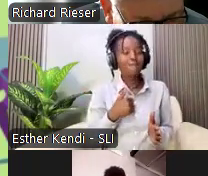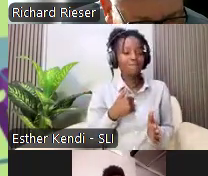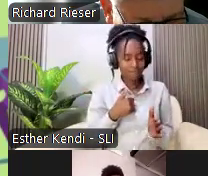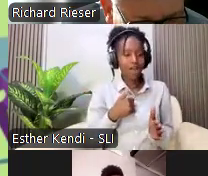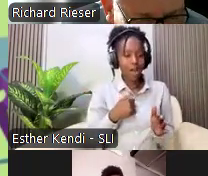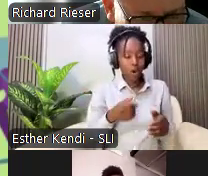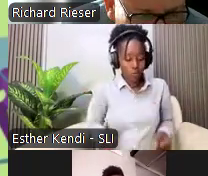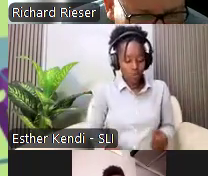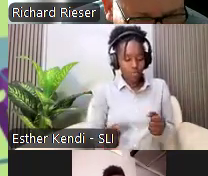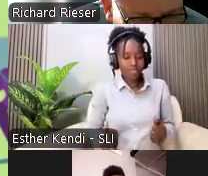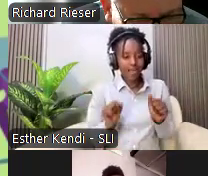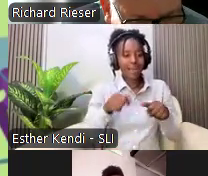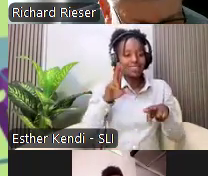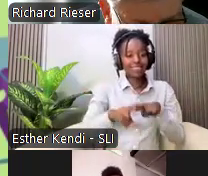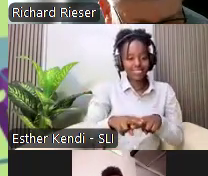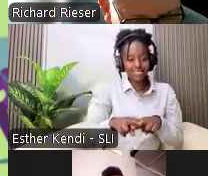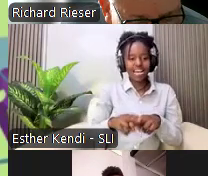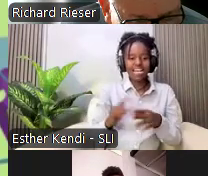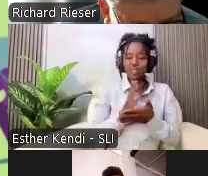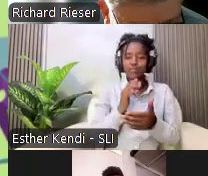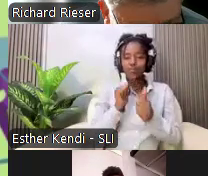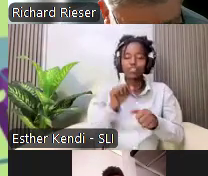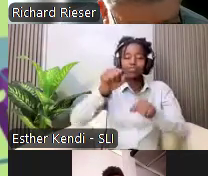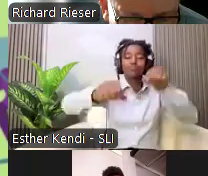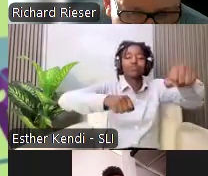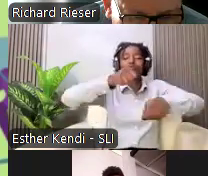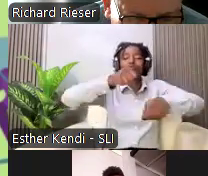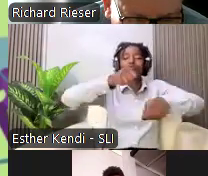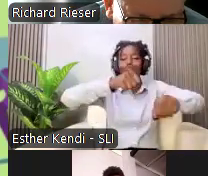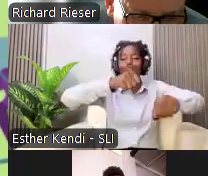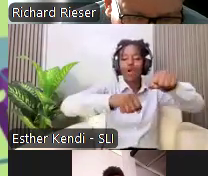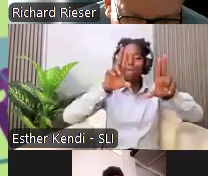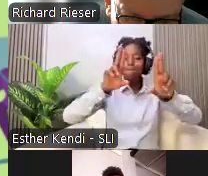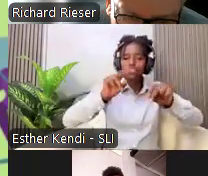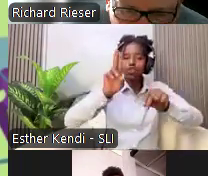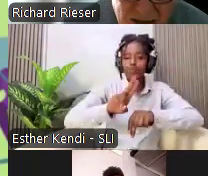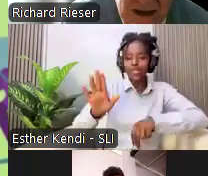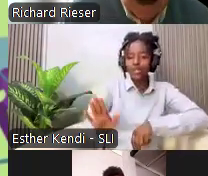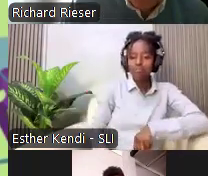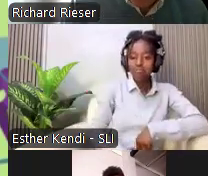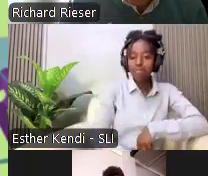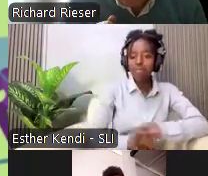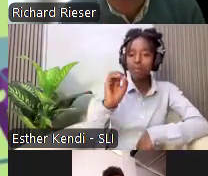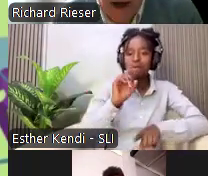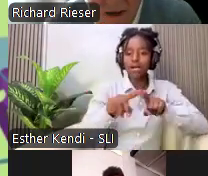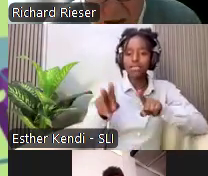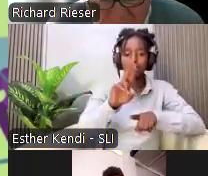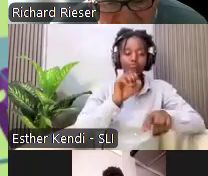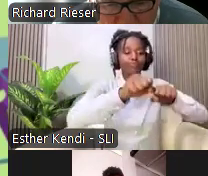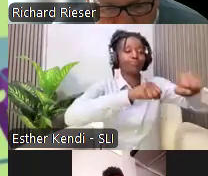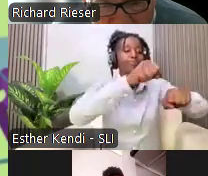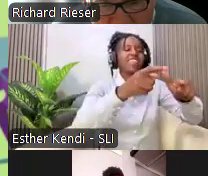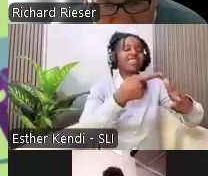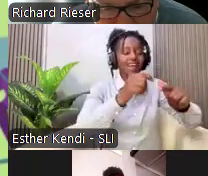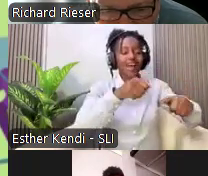a tricycle, which is hand pedaled, and she can then get along in the same way as everybody else. The